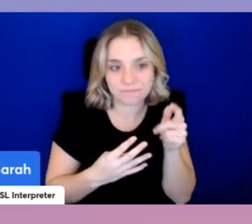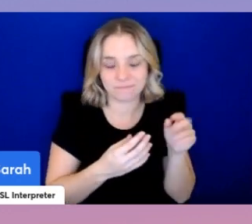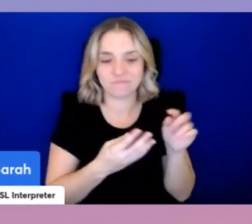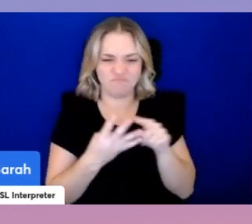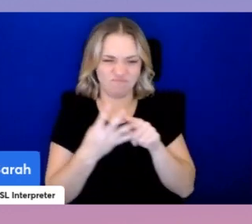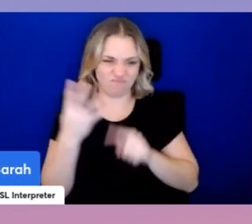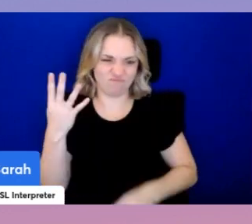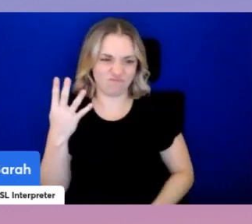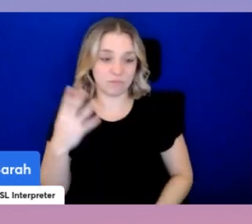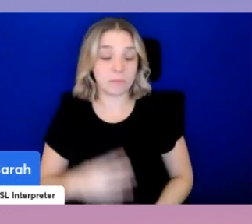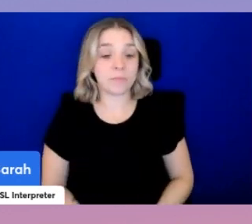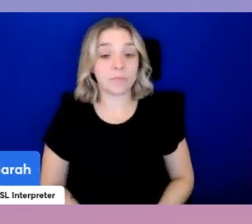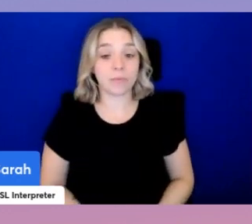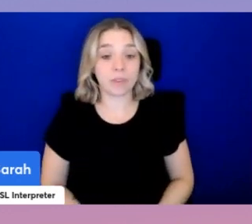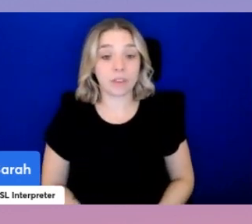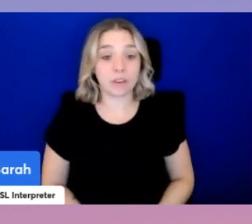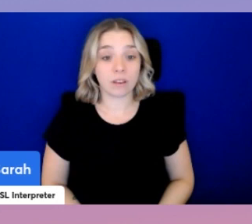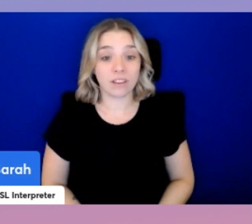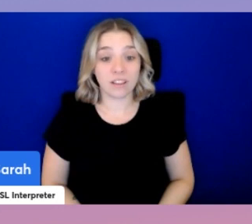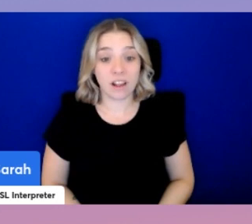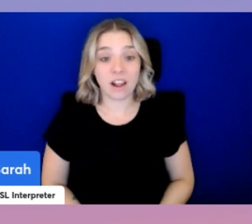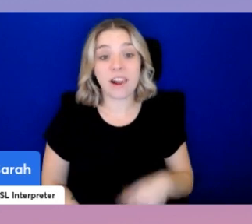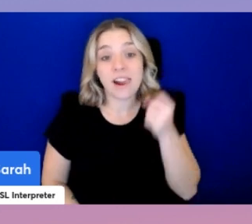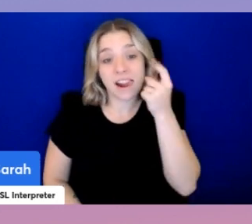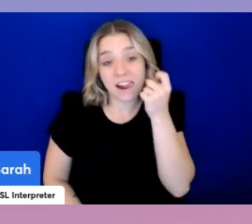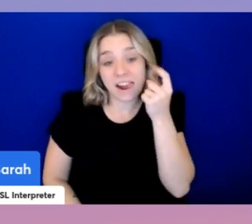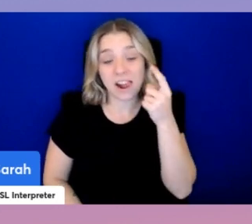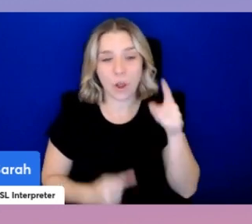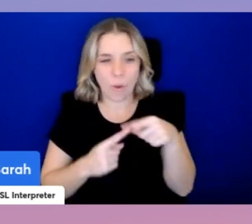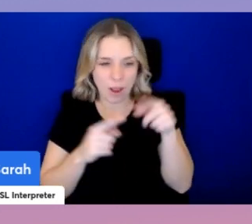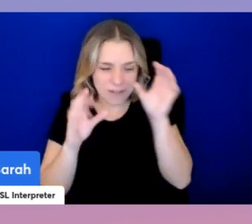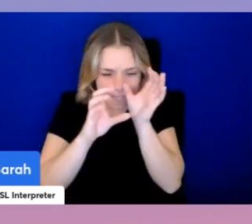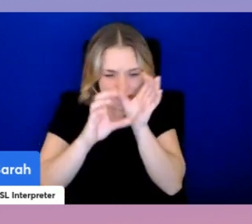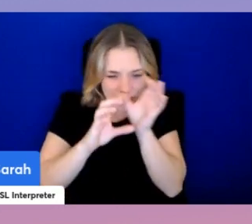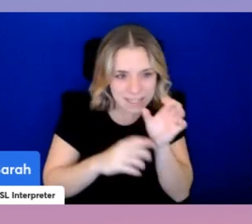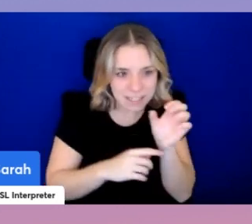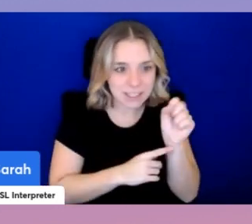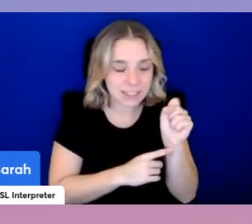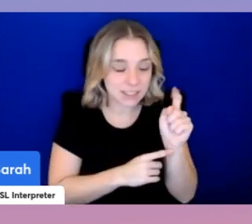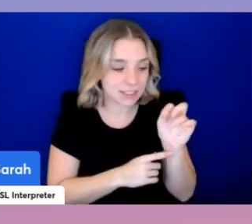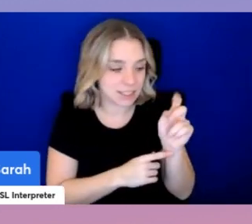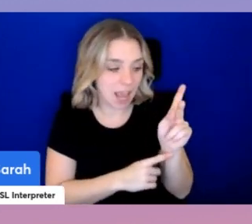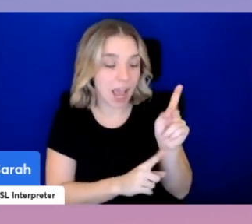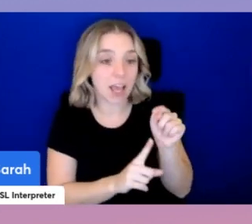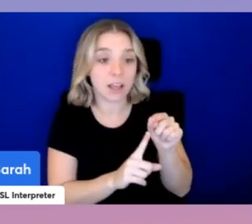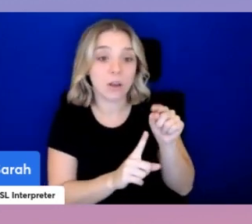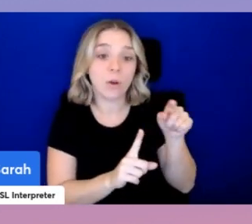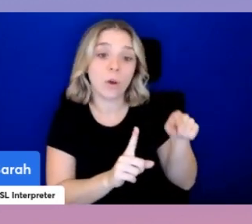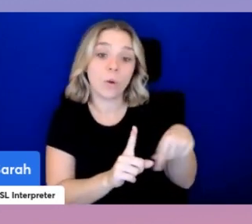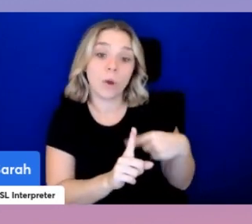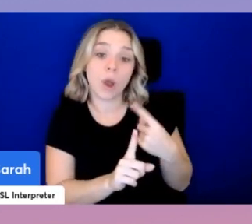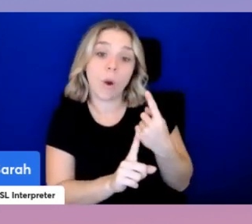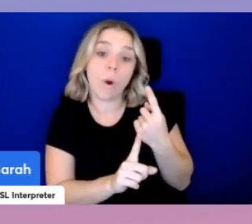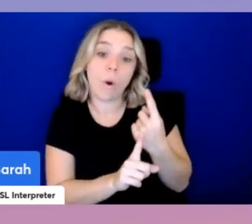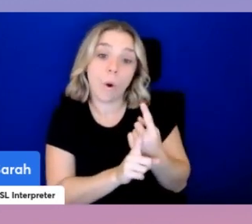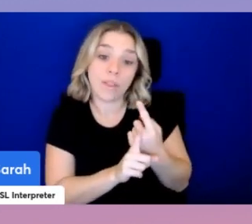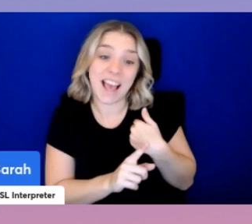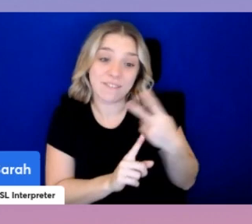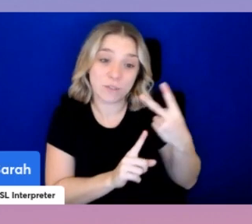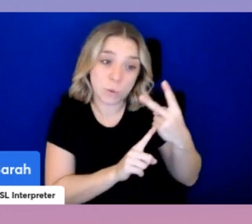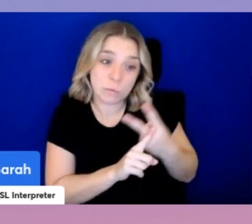The fun way, when we explore this stack, we only have 2 months to implement all of